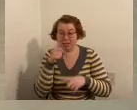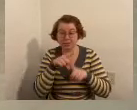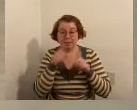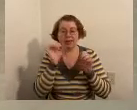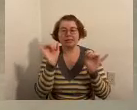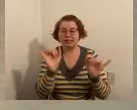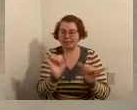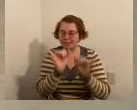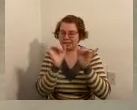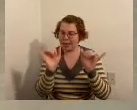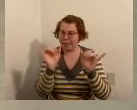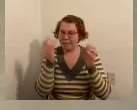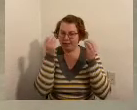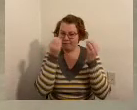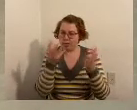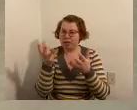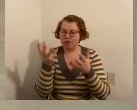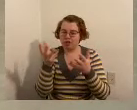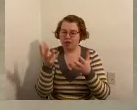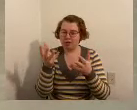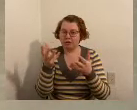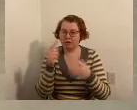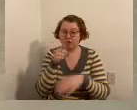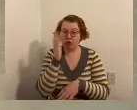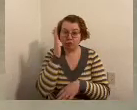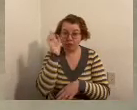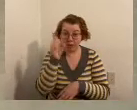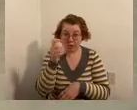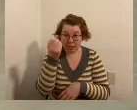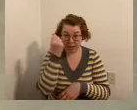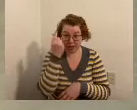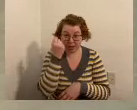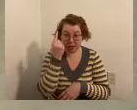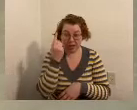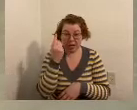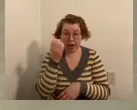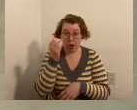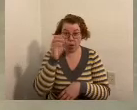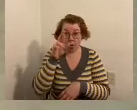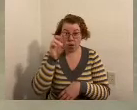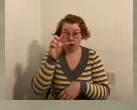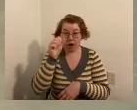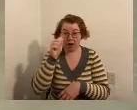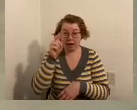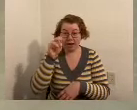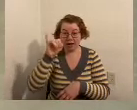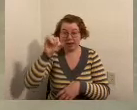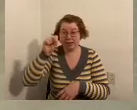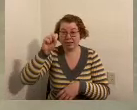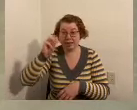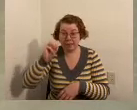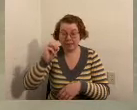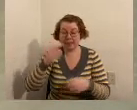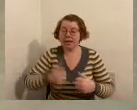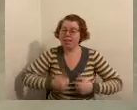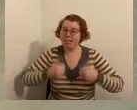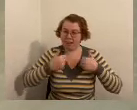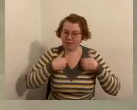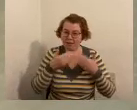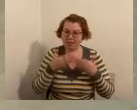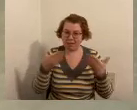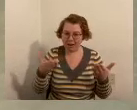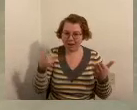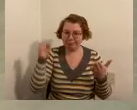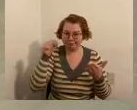same information. You're going to need to know that an organism is a living thing. You're going to